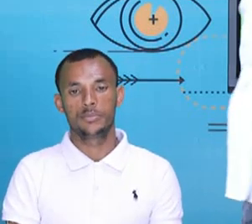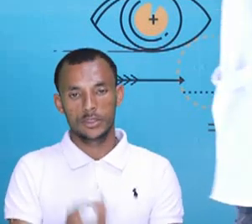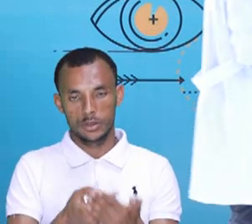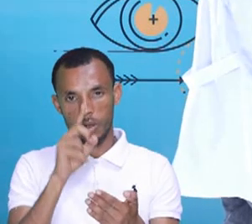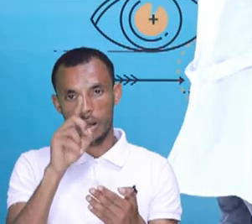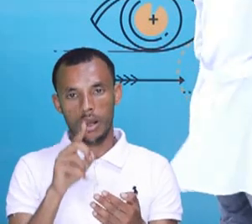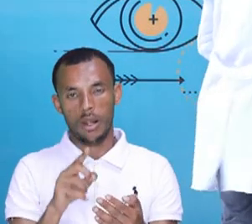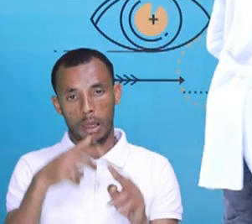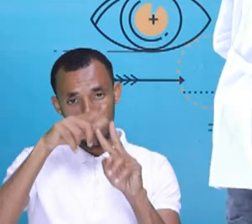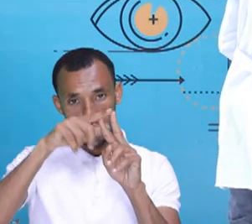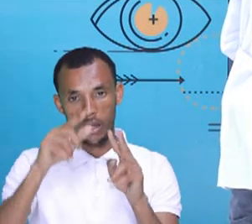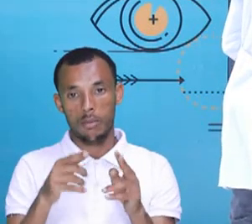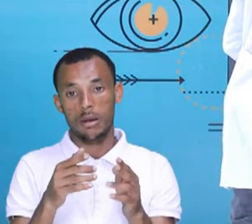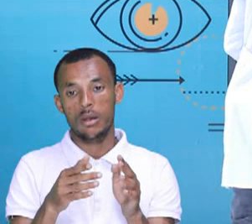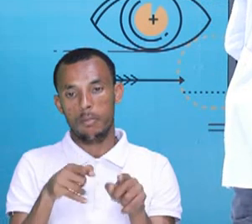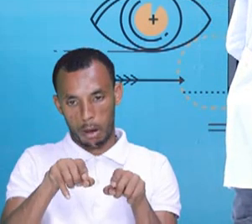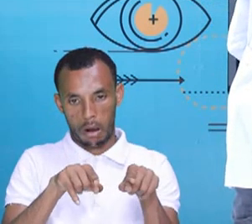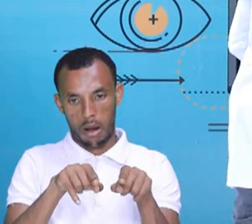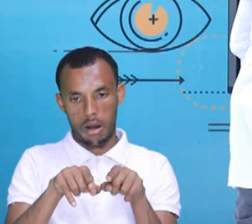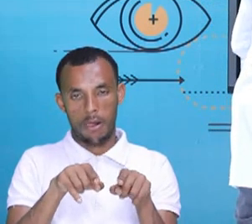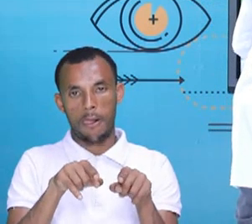This one is end-to-end overlap.